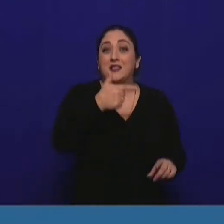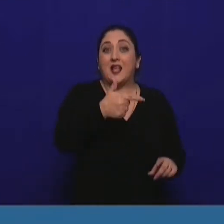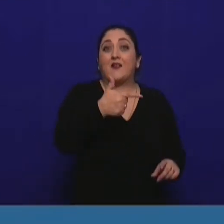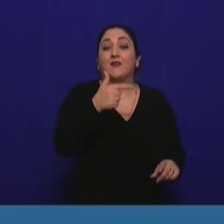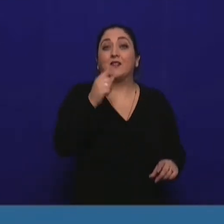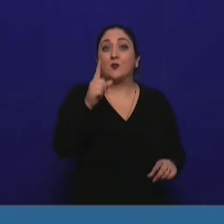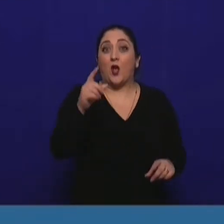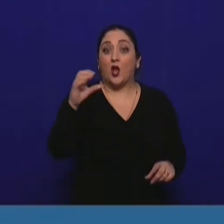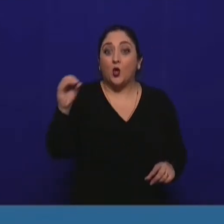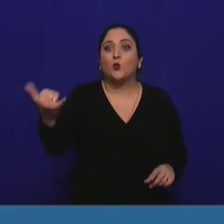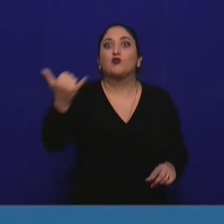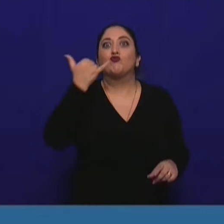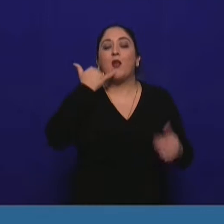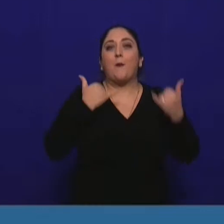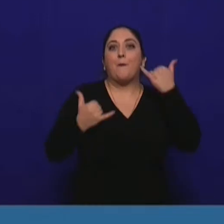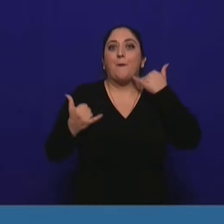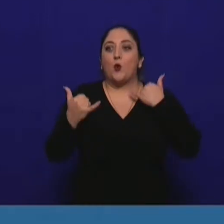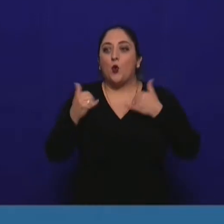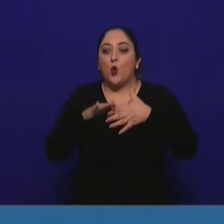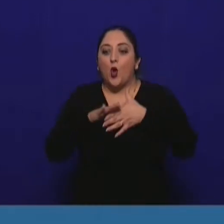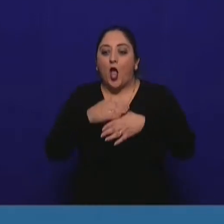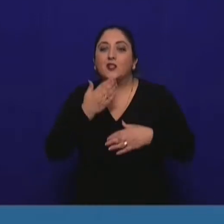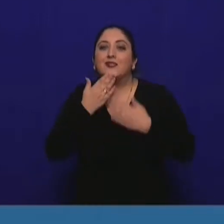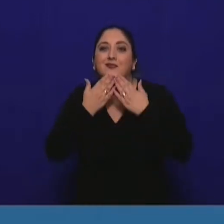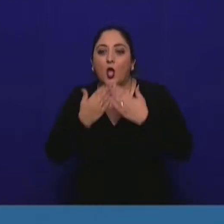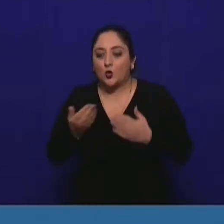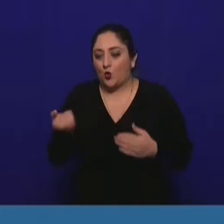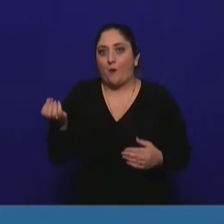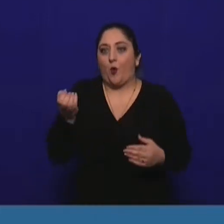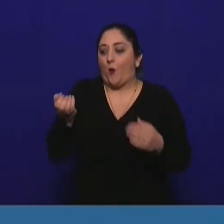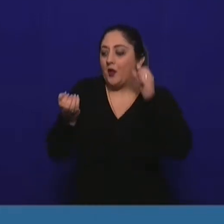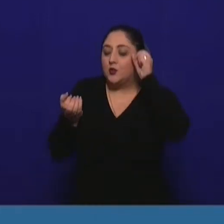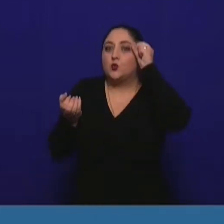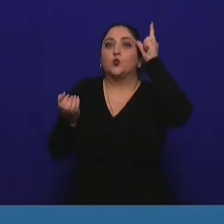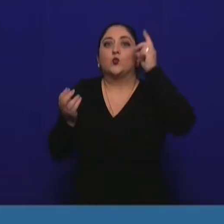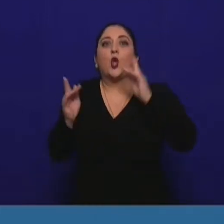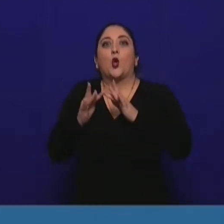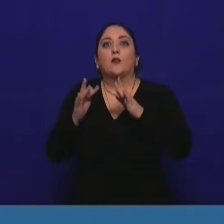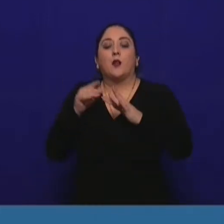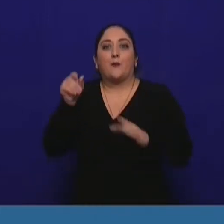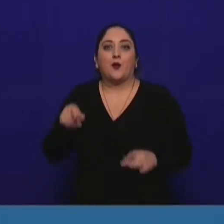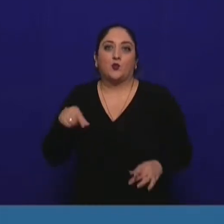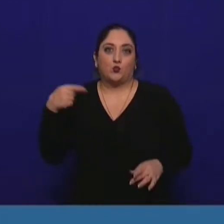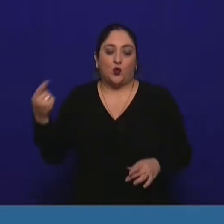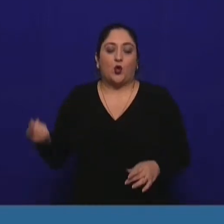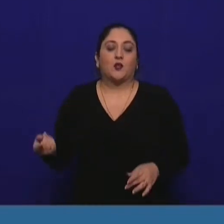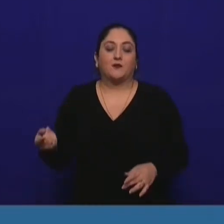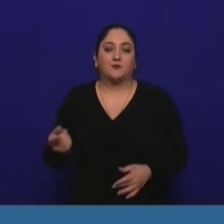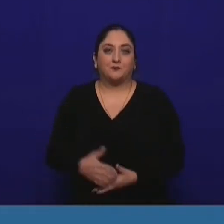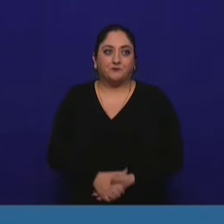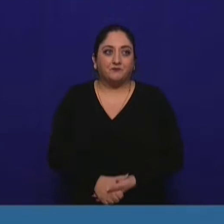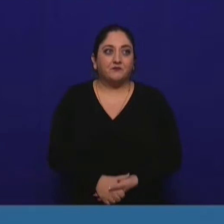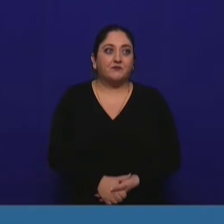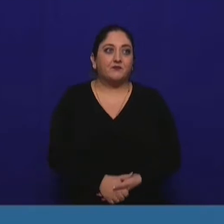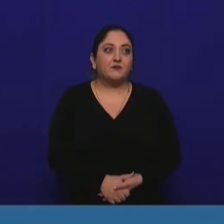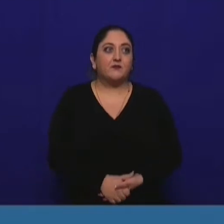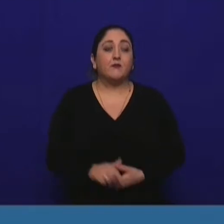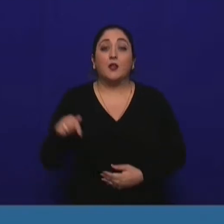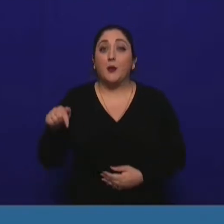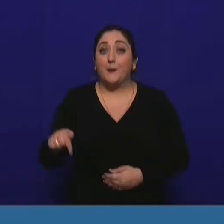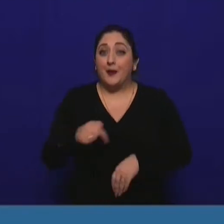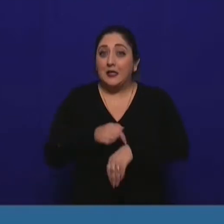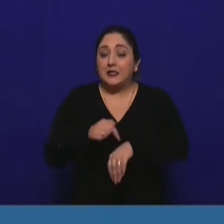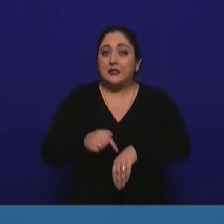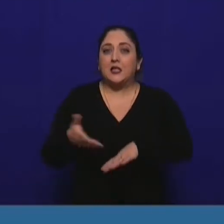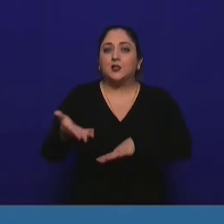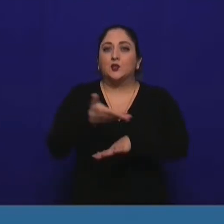propju ċemplulna minħabba li rċivew alert li setgħu kienu f'kuntatt ma' persuna. Bħalissa għandna s-sitwazzjoni fejn